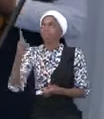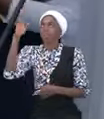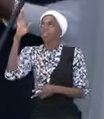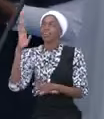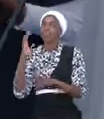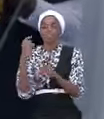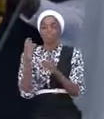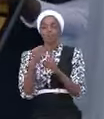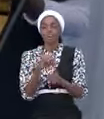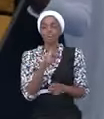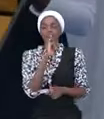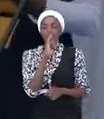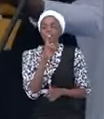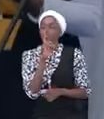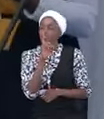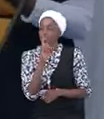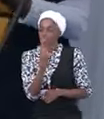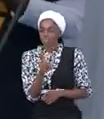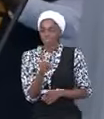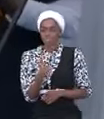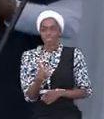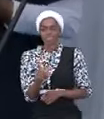Hey, God's love is sure.